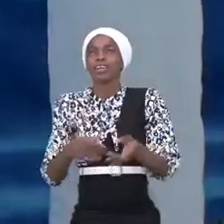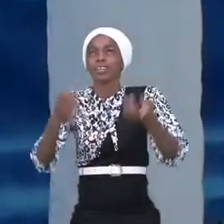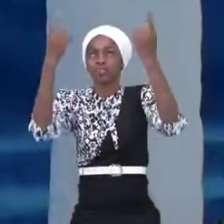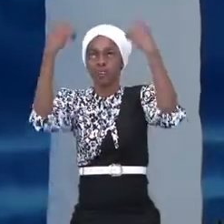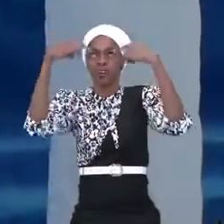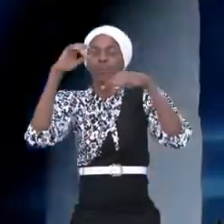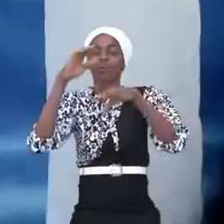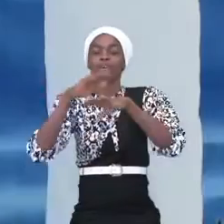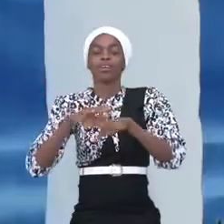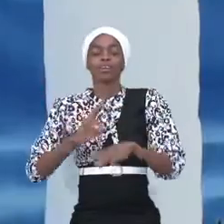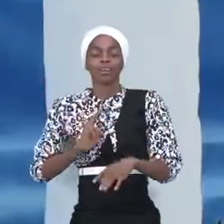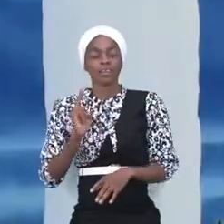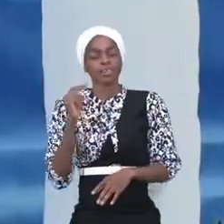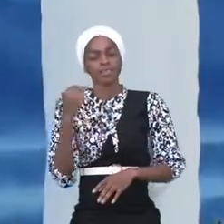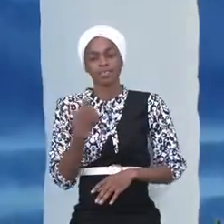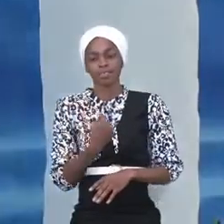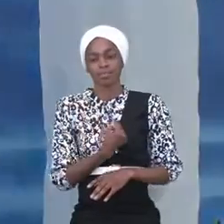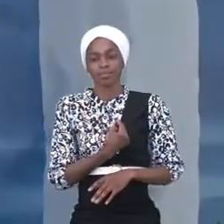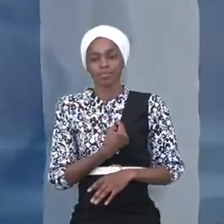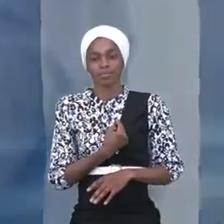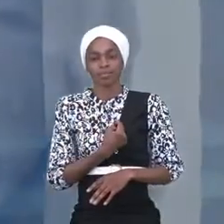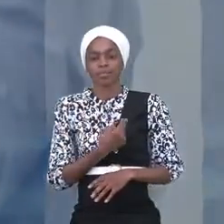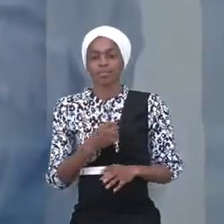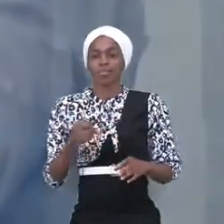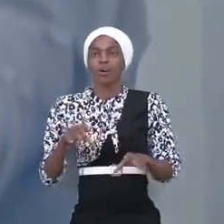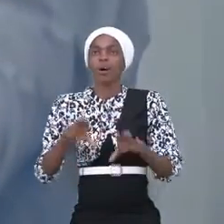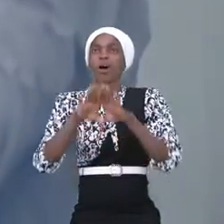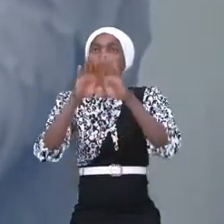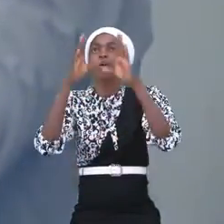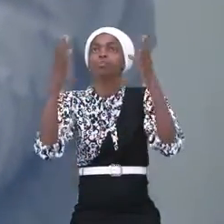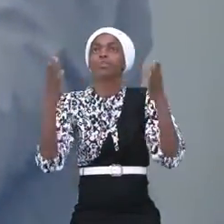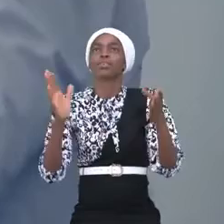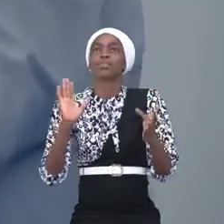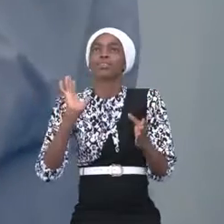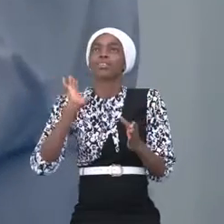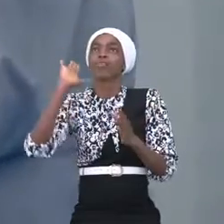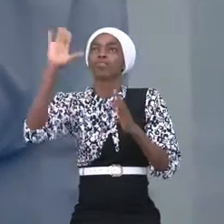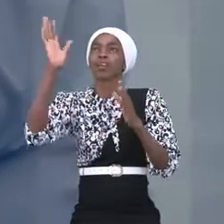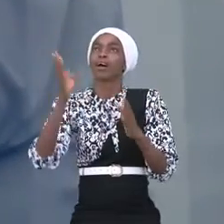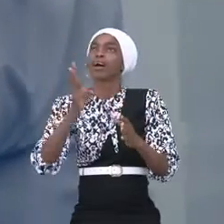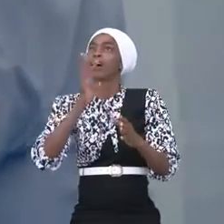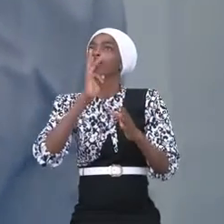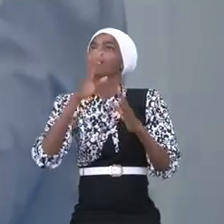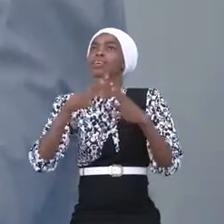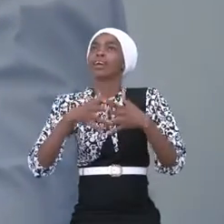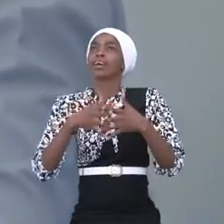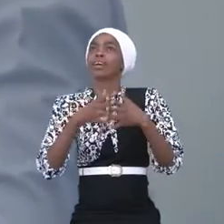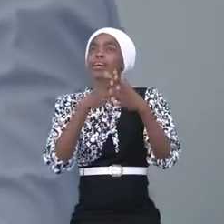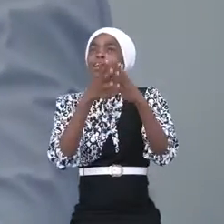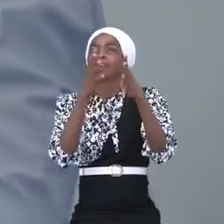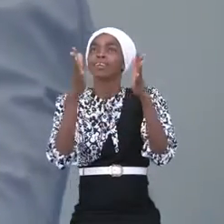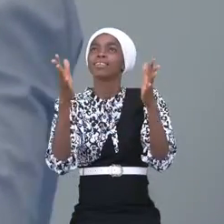Let it fall on us. So open the